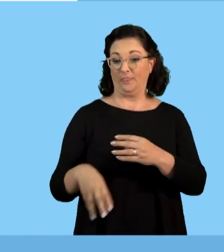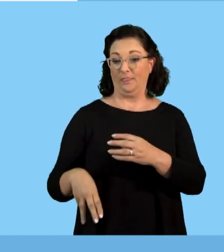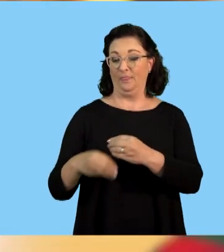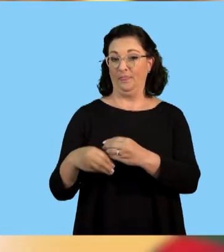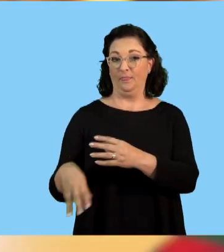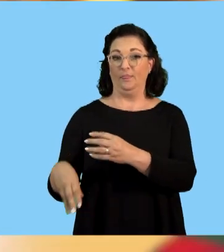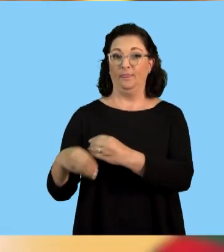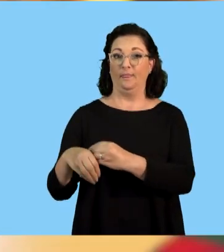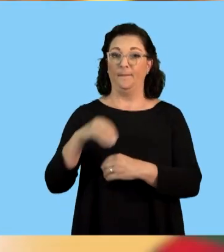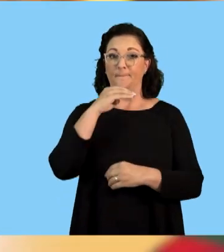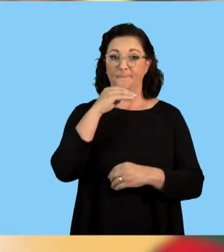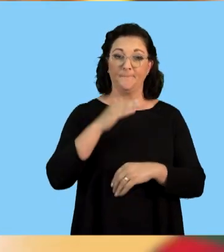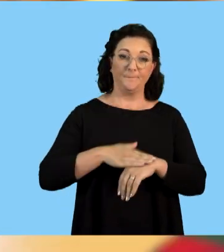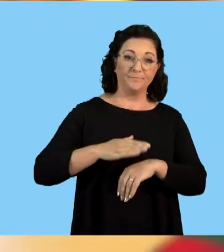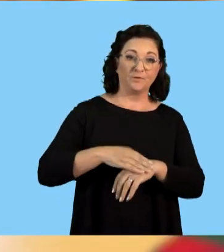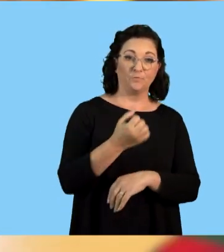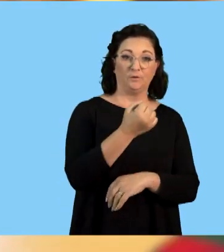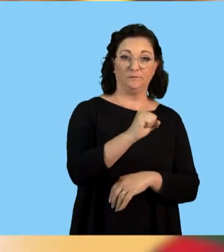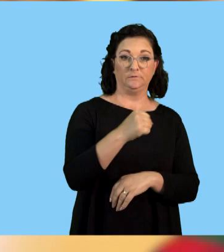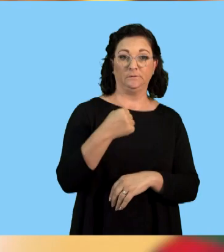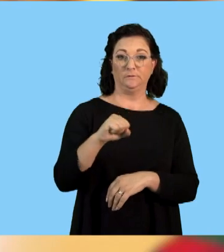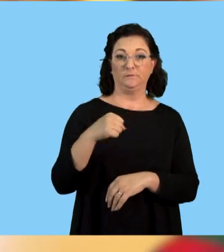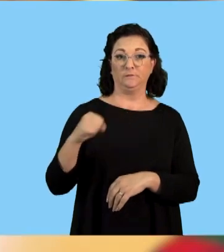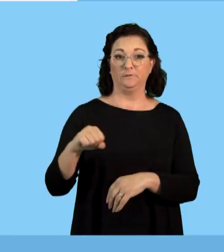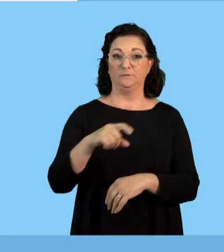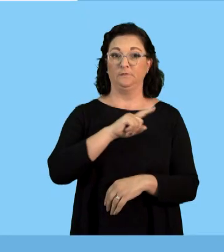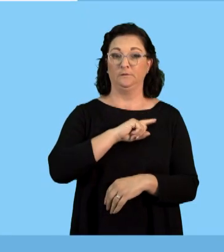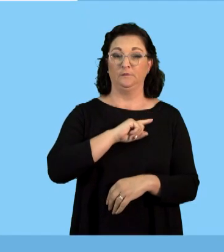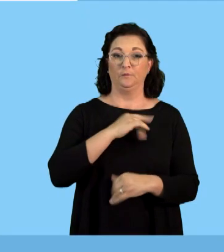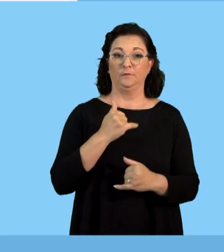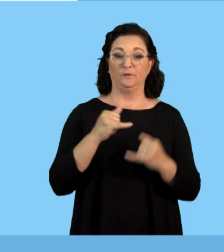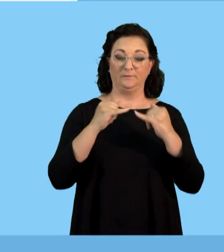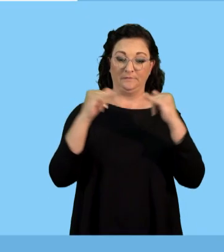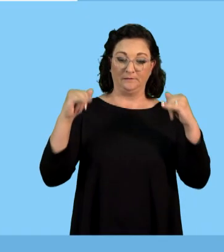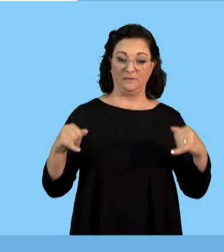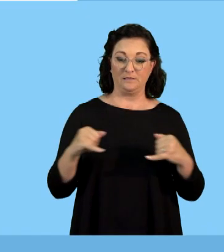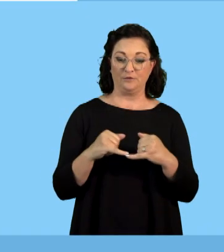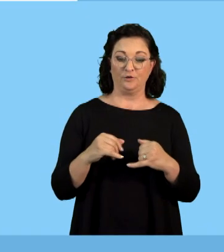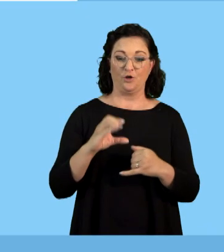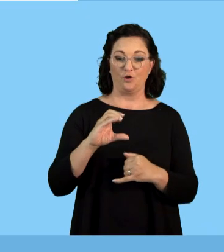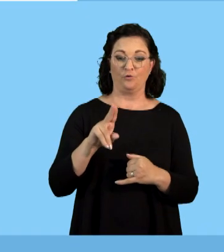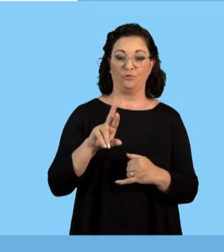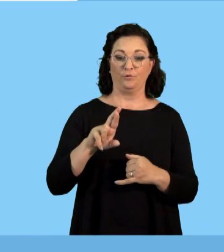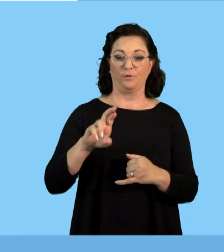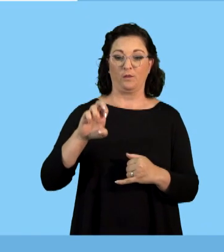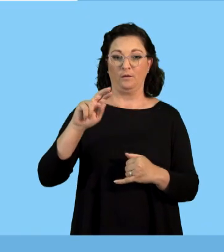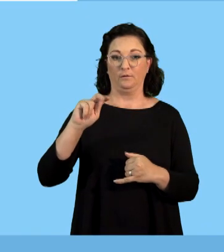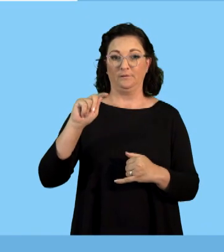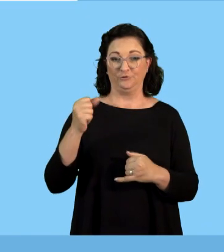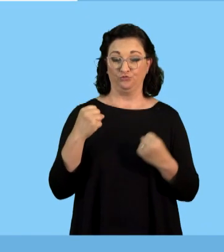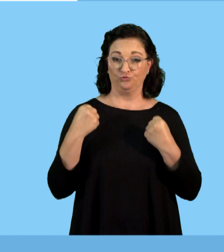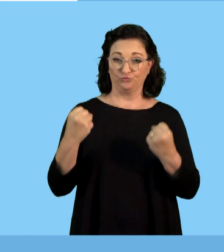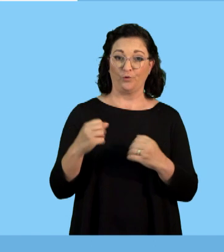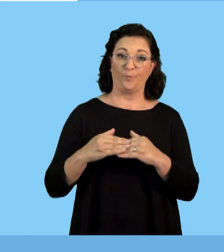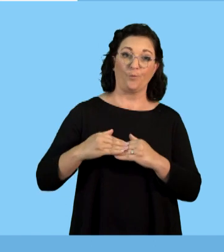we are adding an additional light bulb in an electric circuit, the current strength is going to be increasing. So what we need to